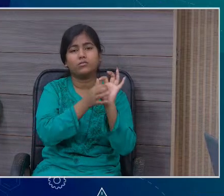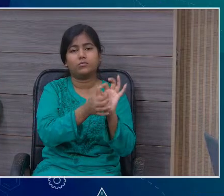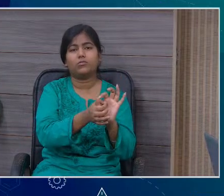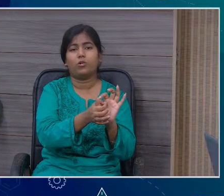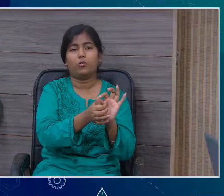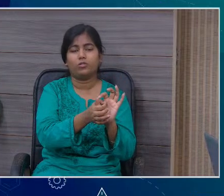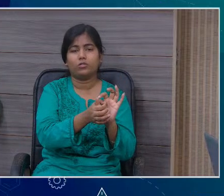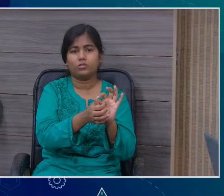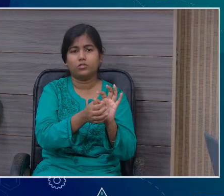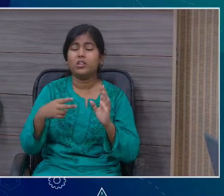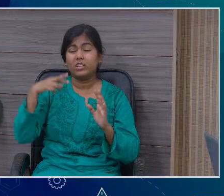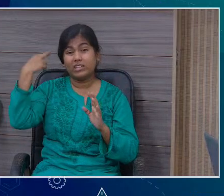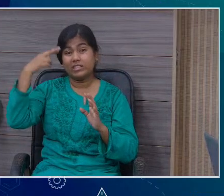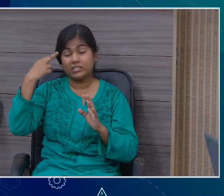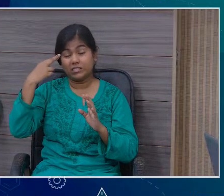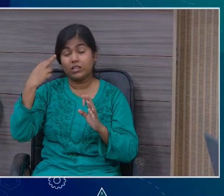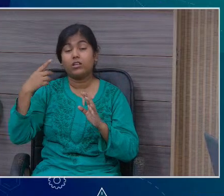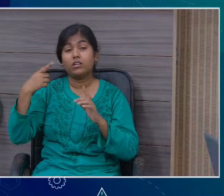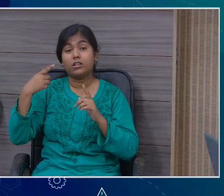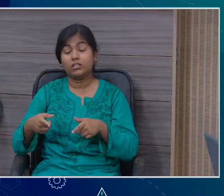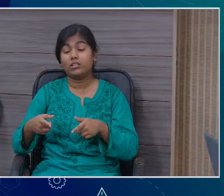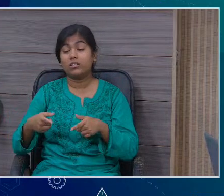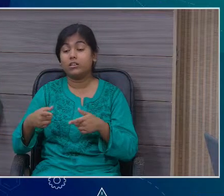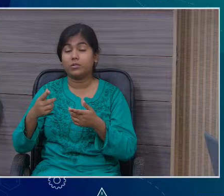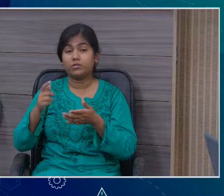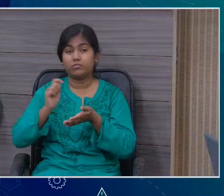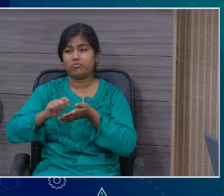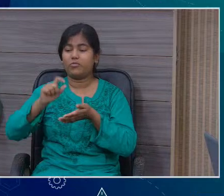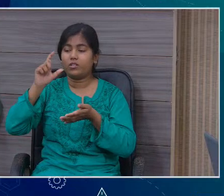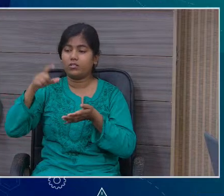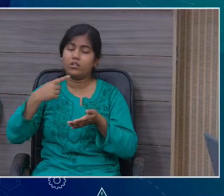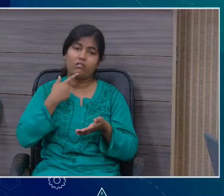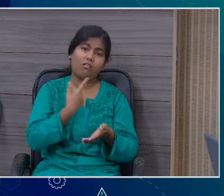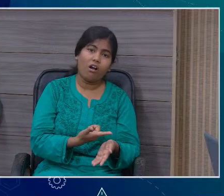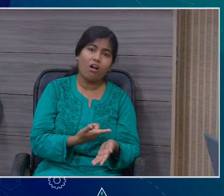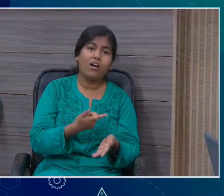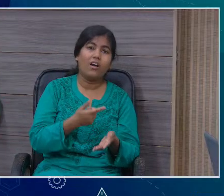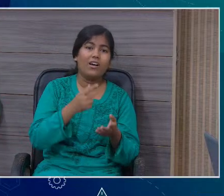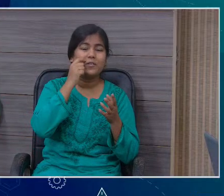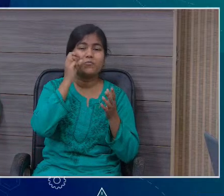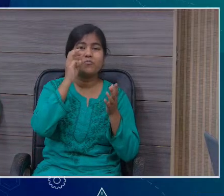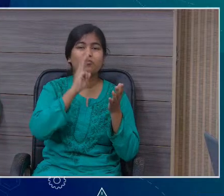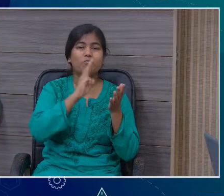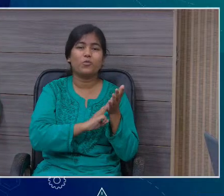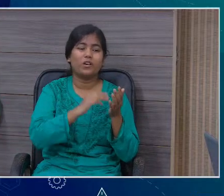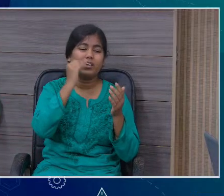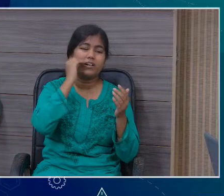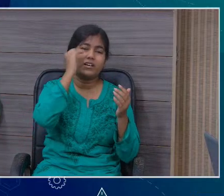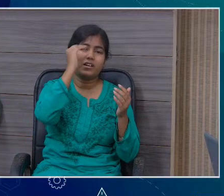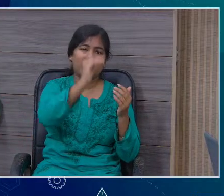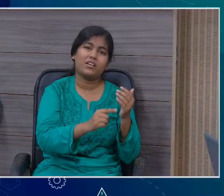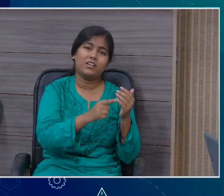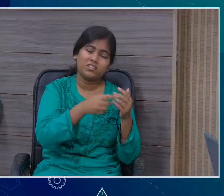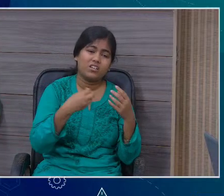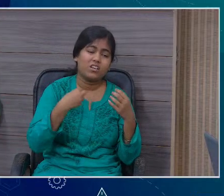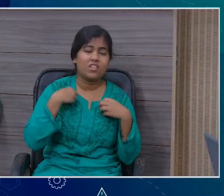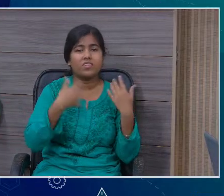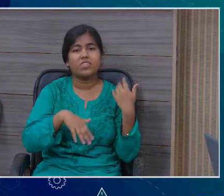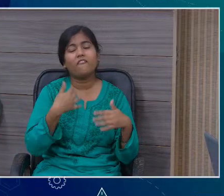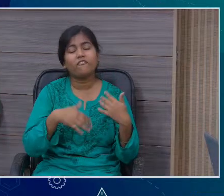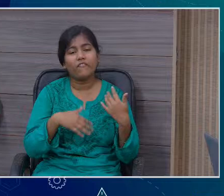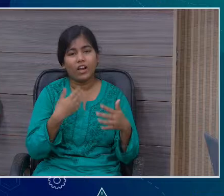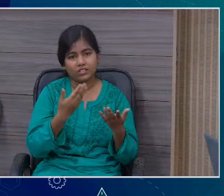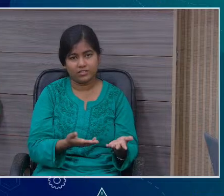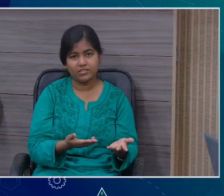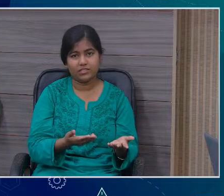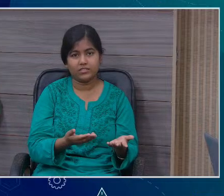the writer is telling that Mukesh's family, they suffer because they are not influential. And what the